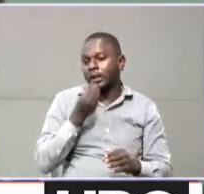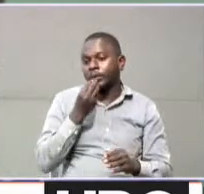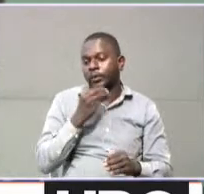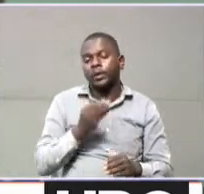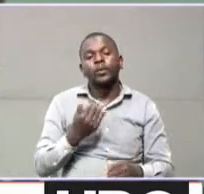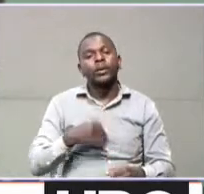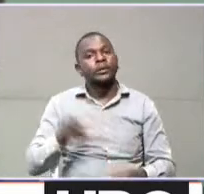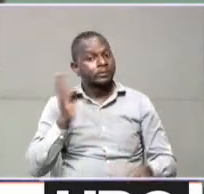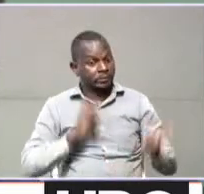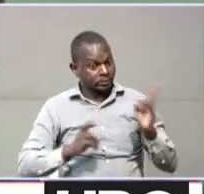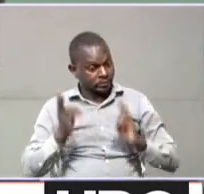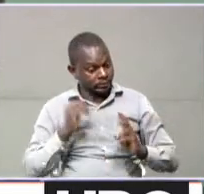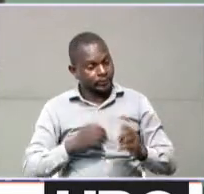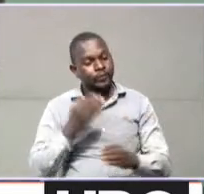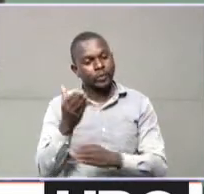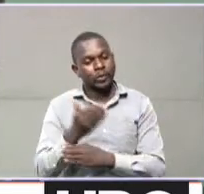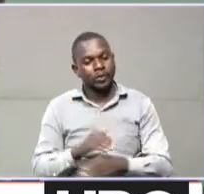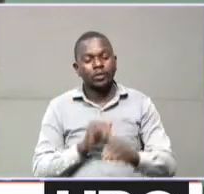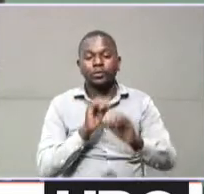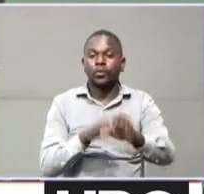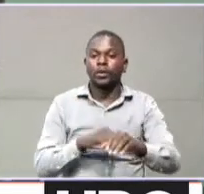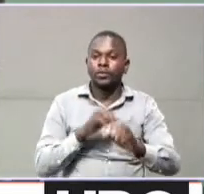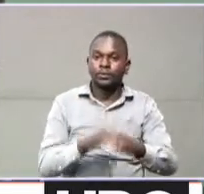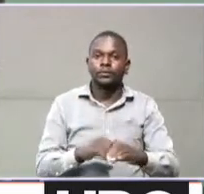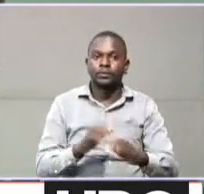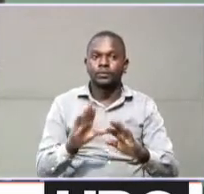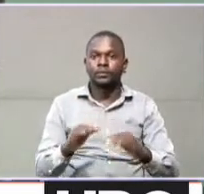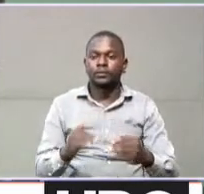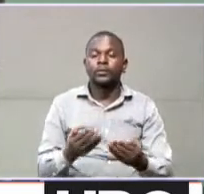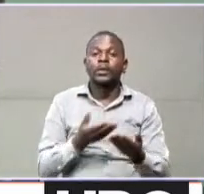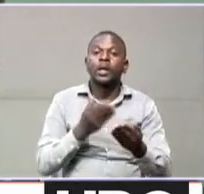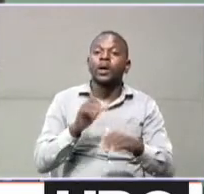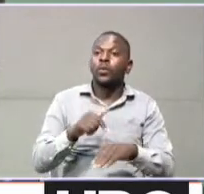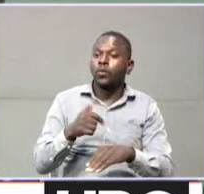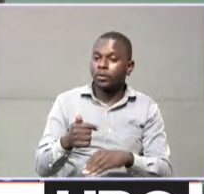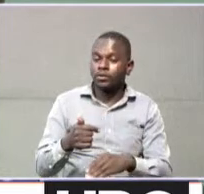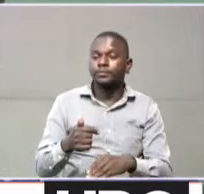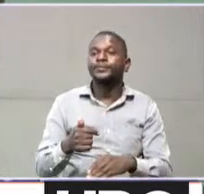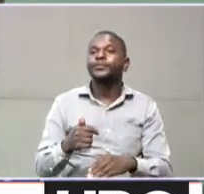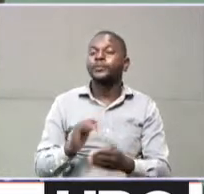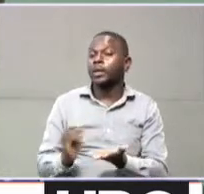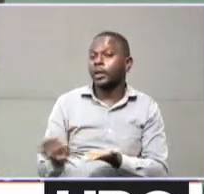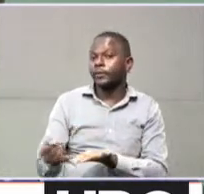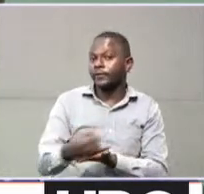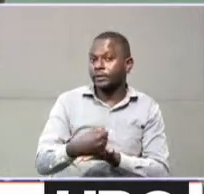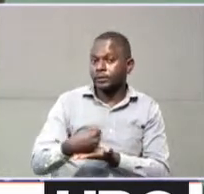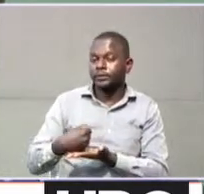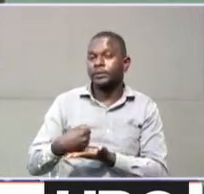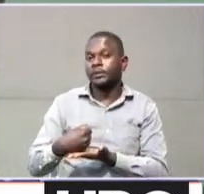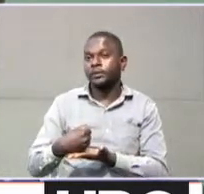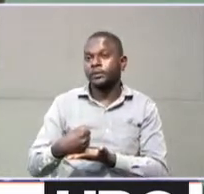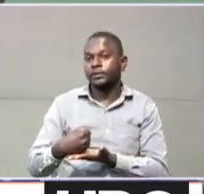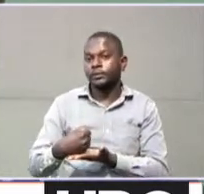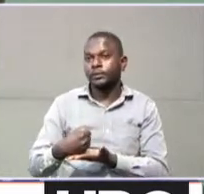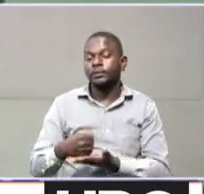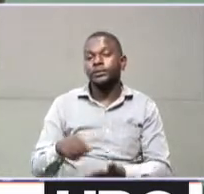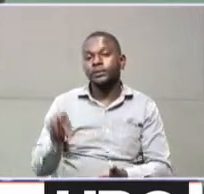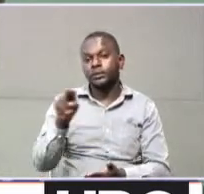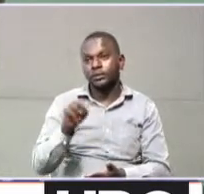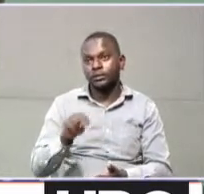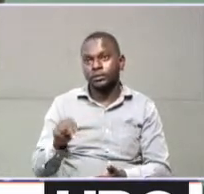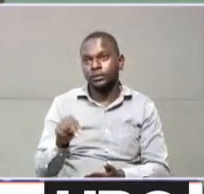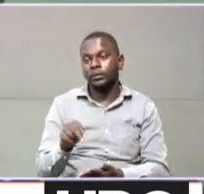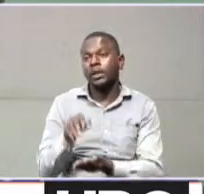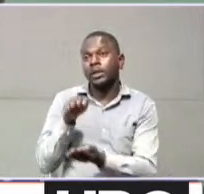want to hear from the minister of agriculture when are we investing in the national